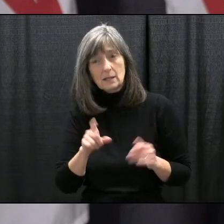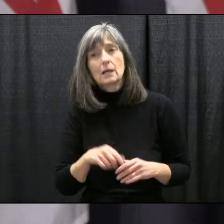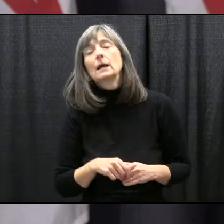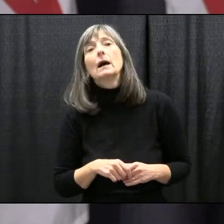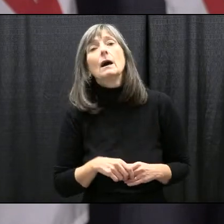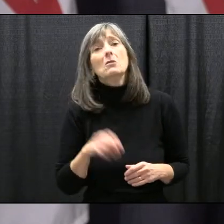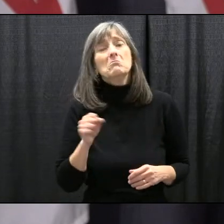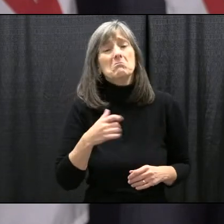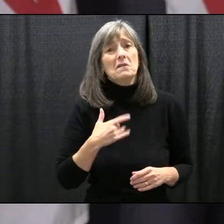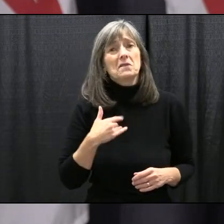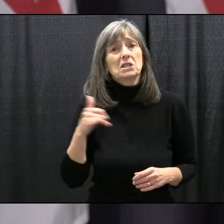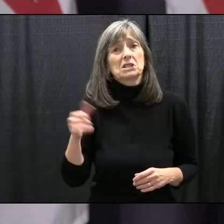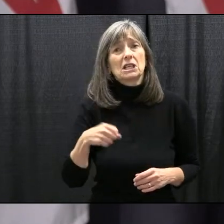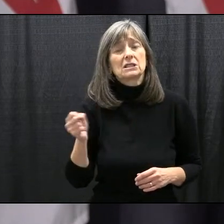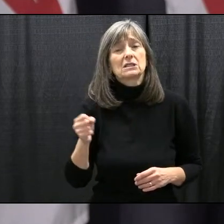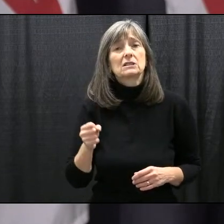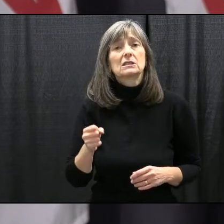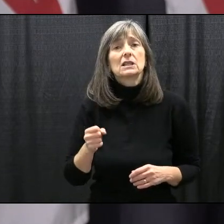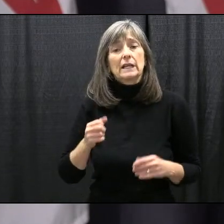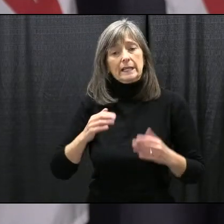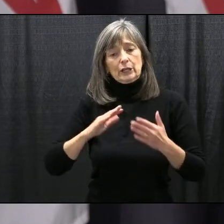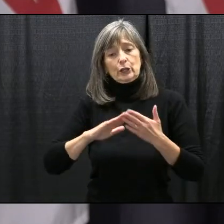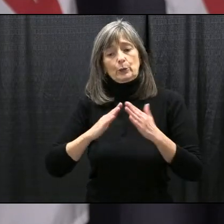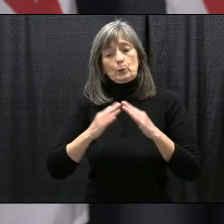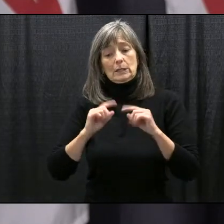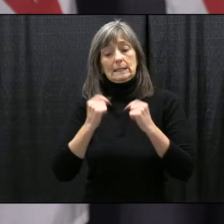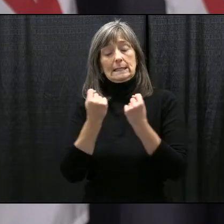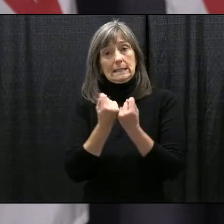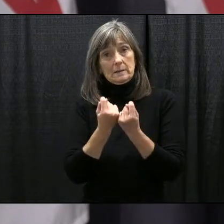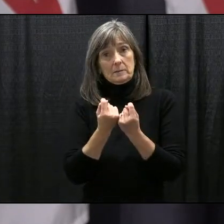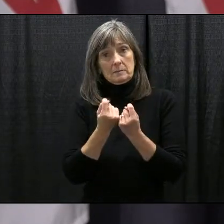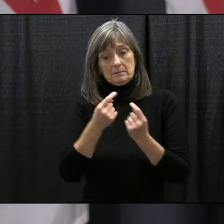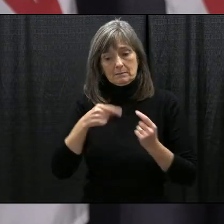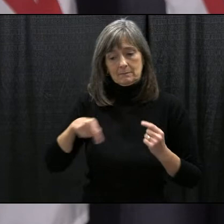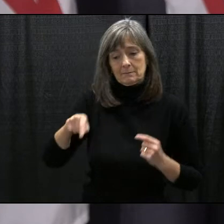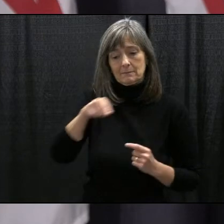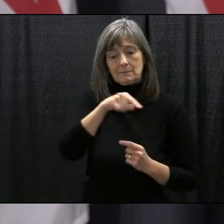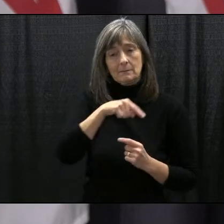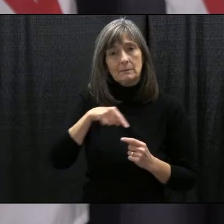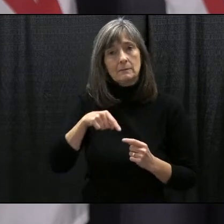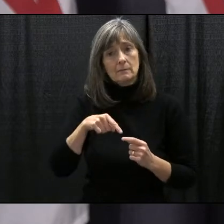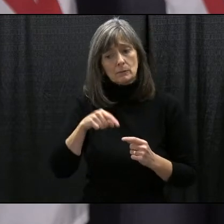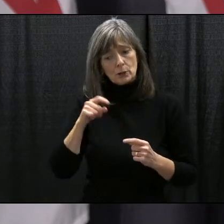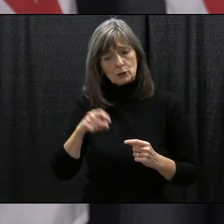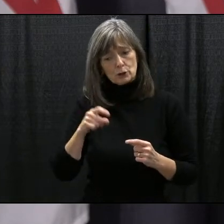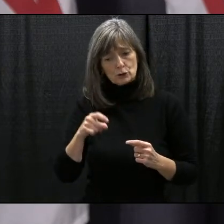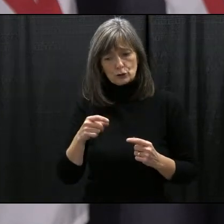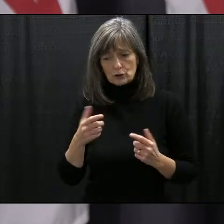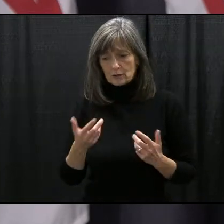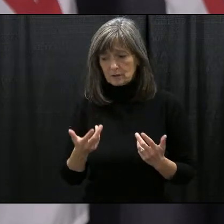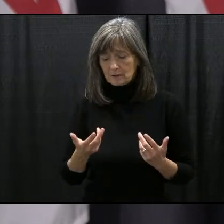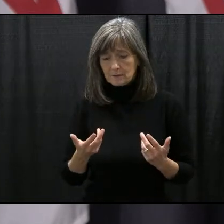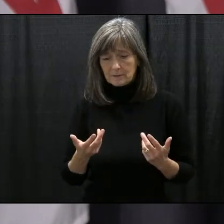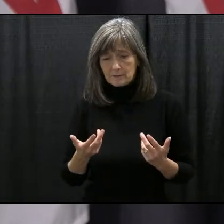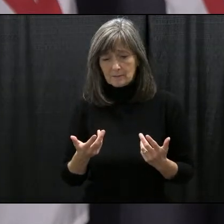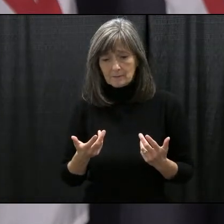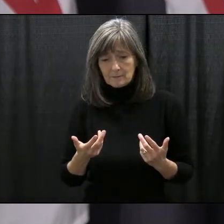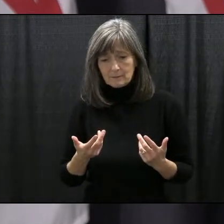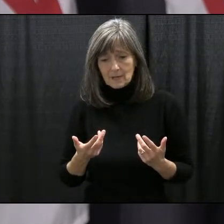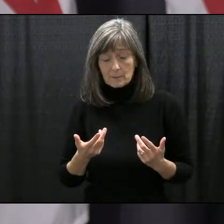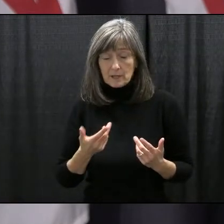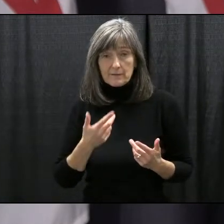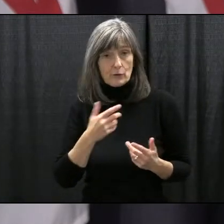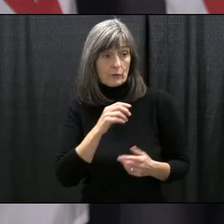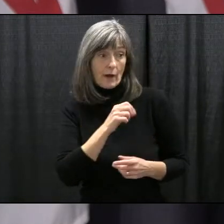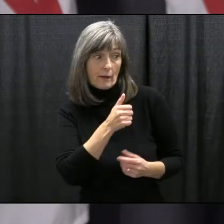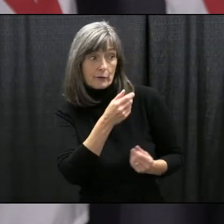the structure of a community team should, in information I've been